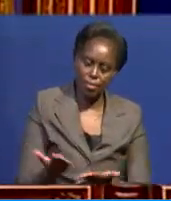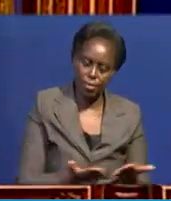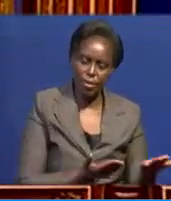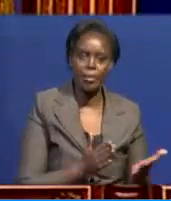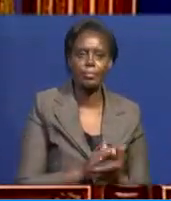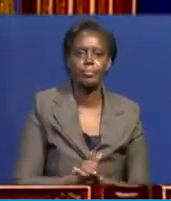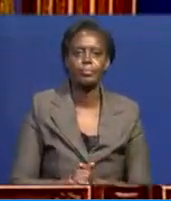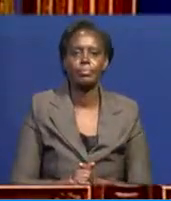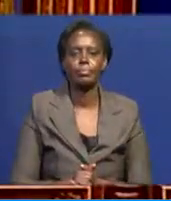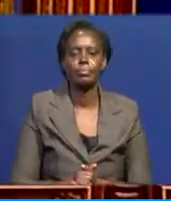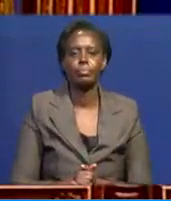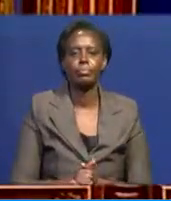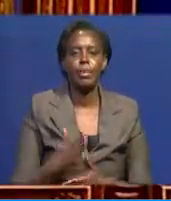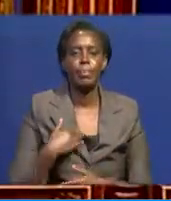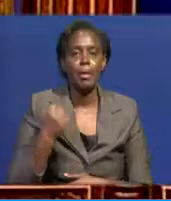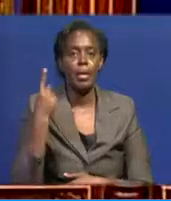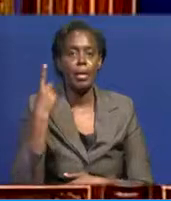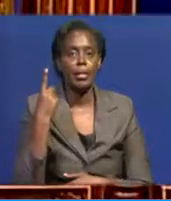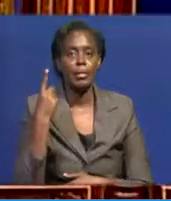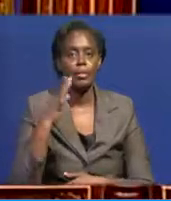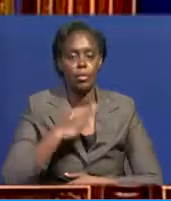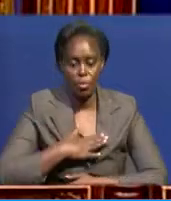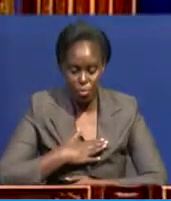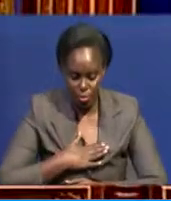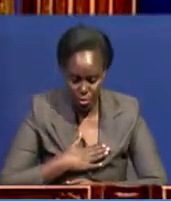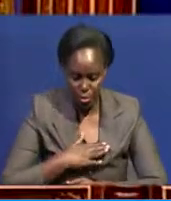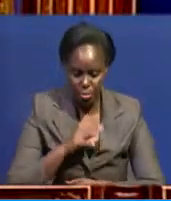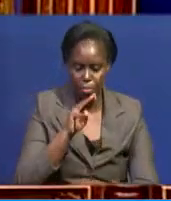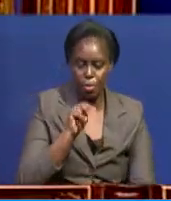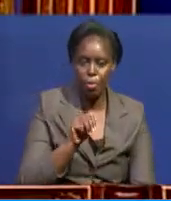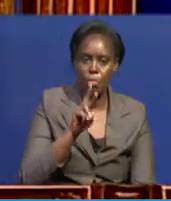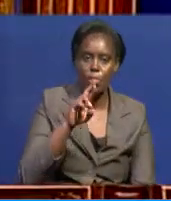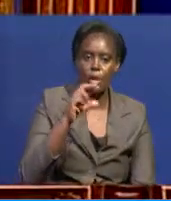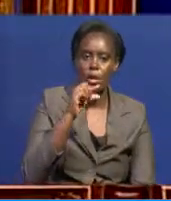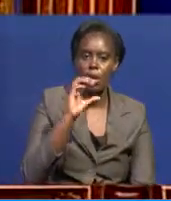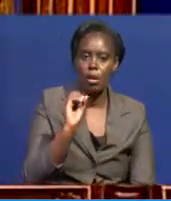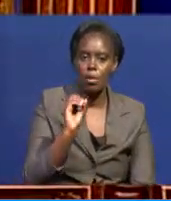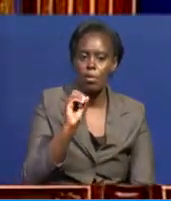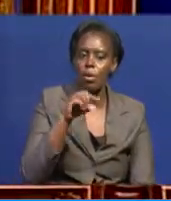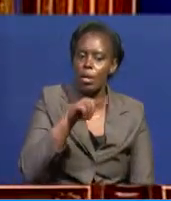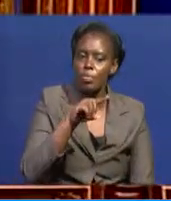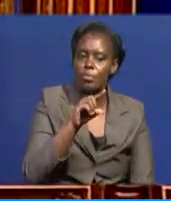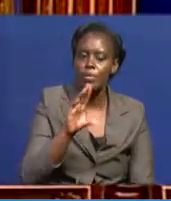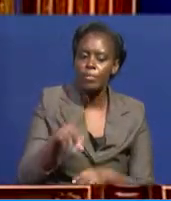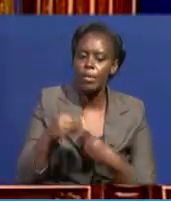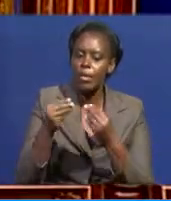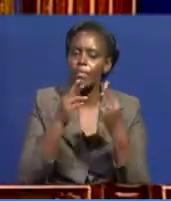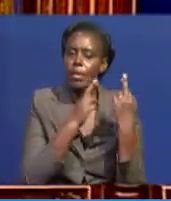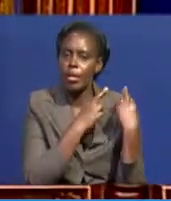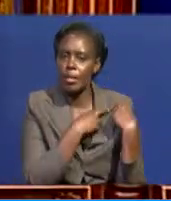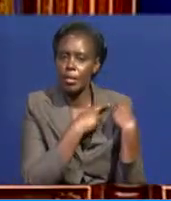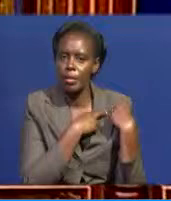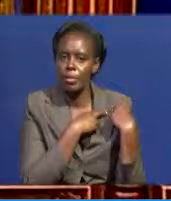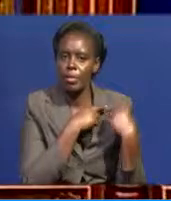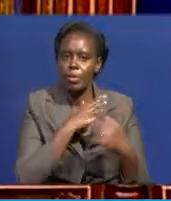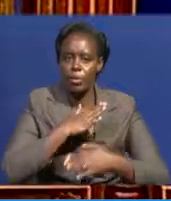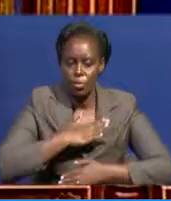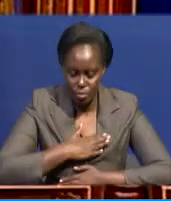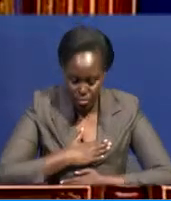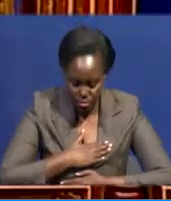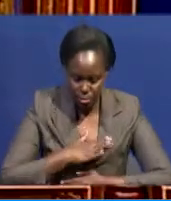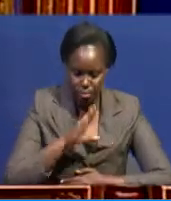Senate. I understand Senator Morango is not alone, but he has delegated that responsibility to Senator